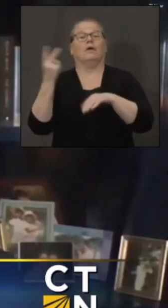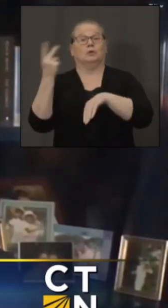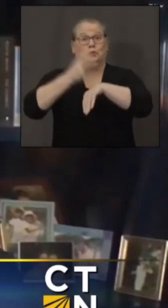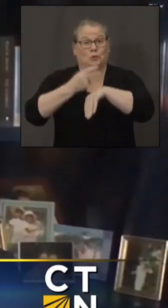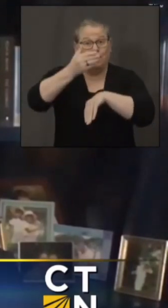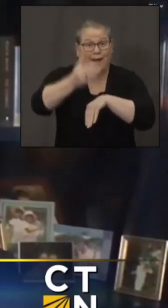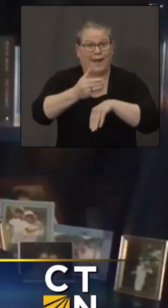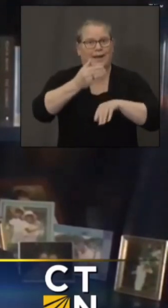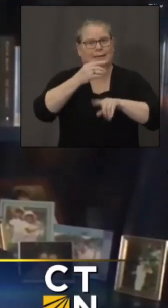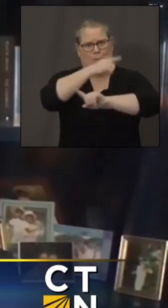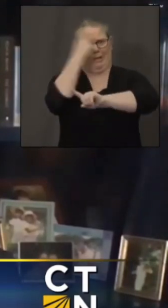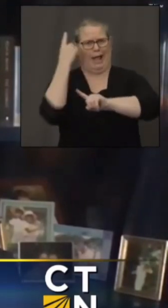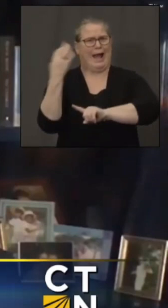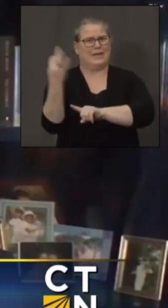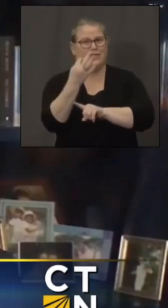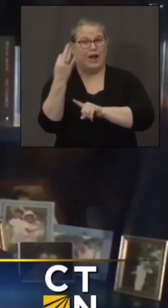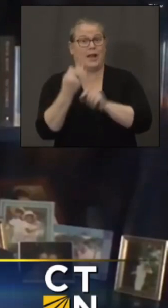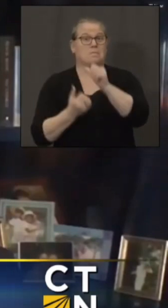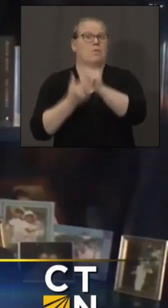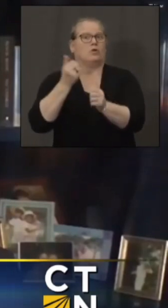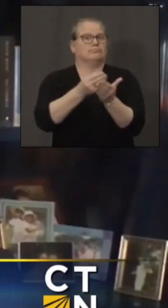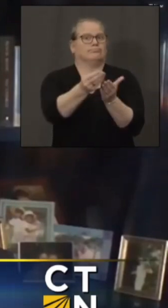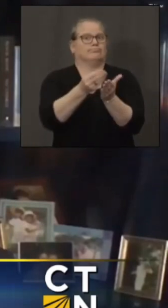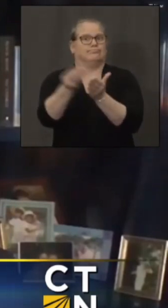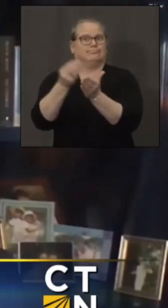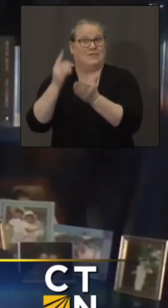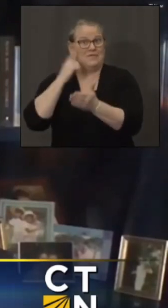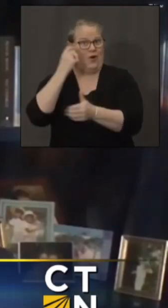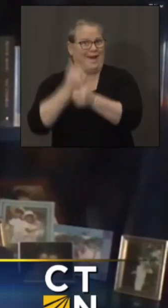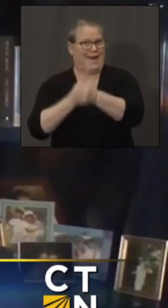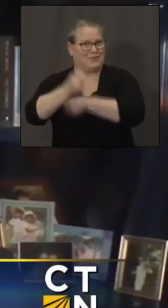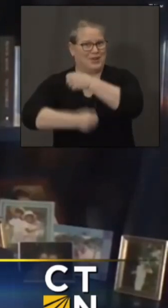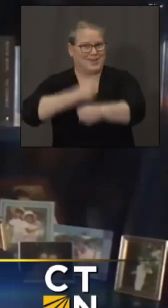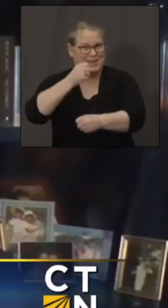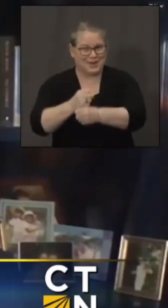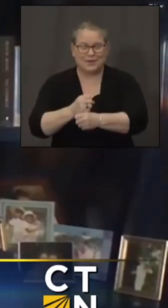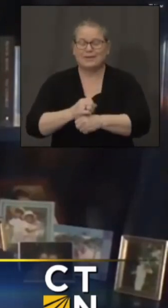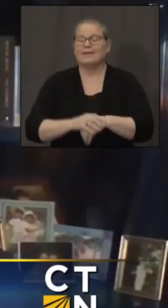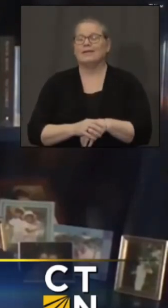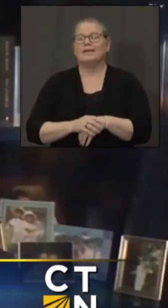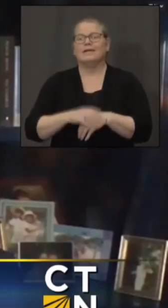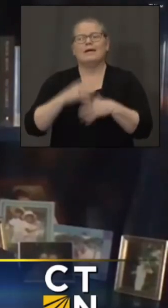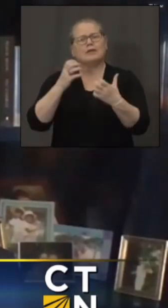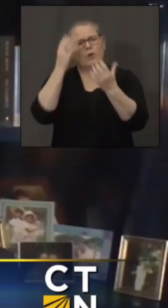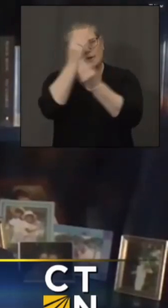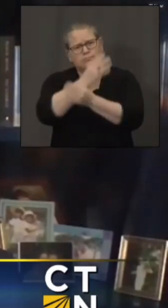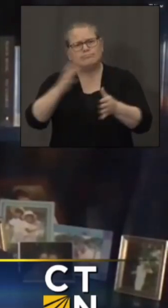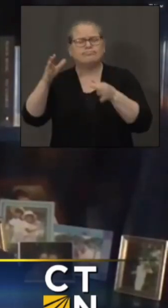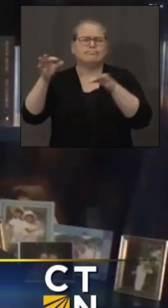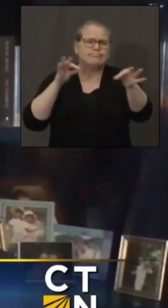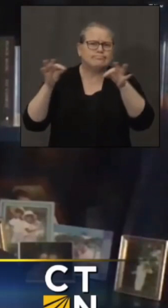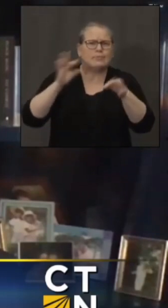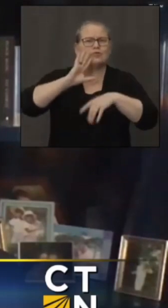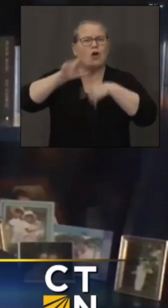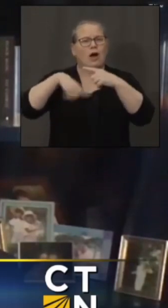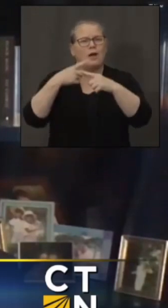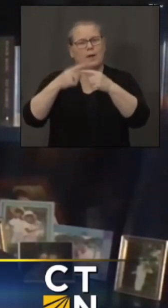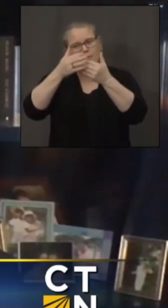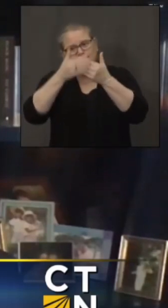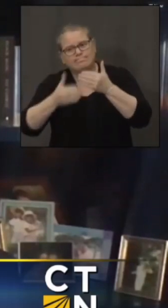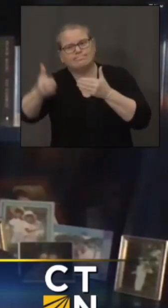year. Just wanted to give you time to prepare and some of our thoughts about what happens over the next, few